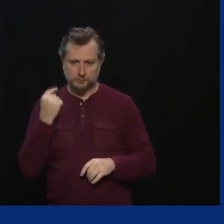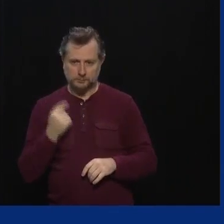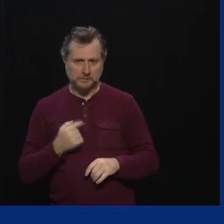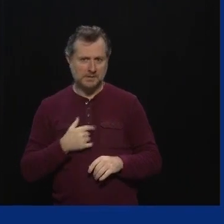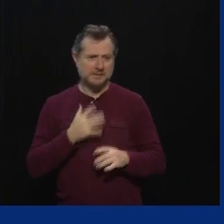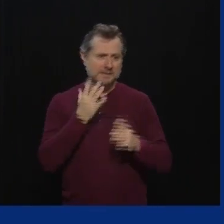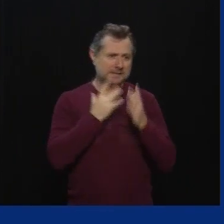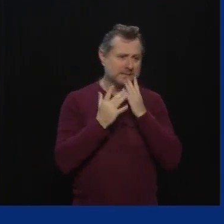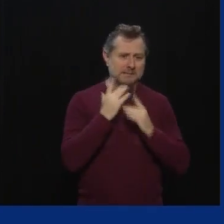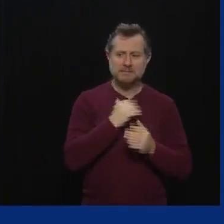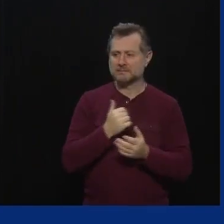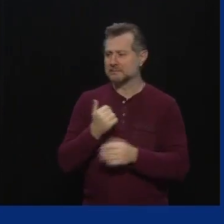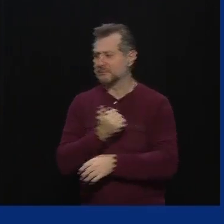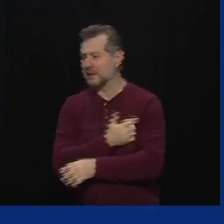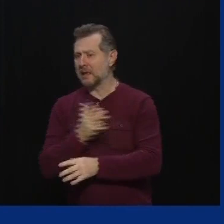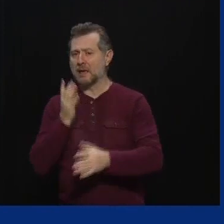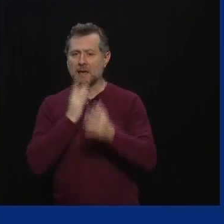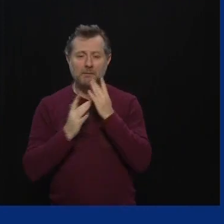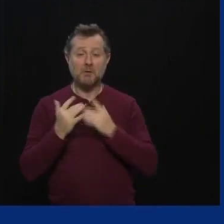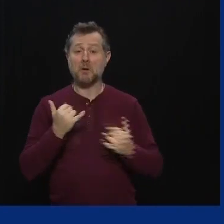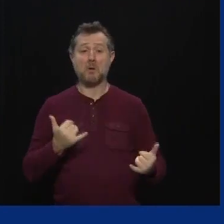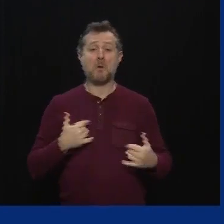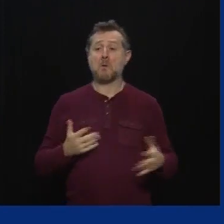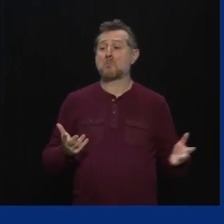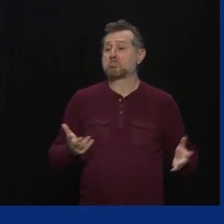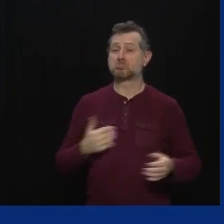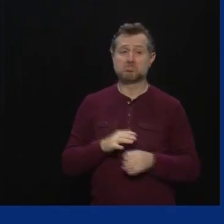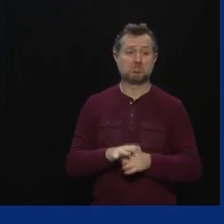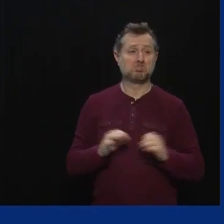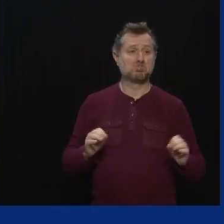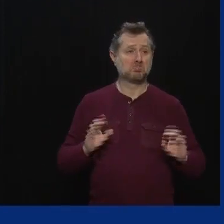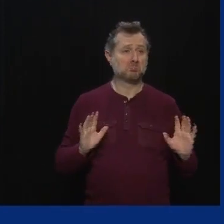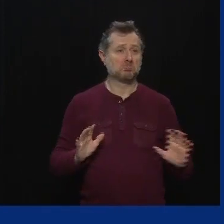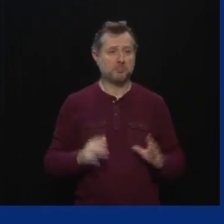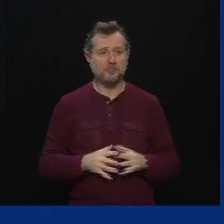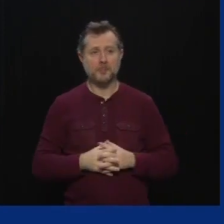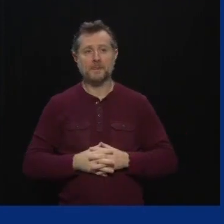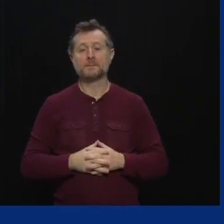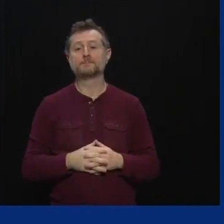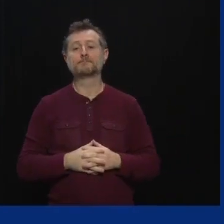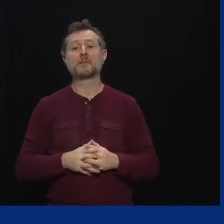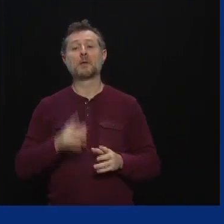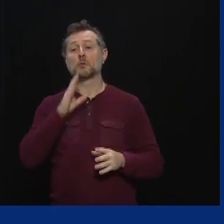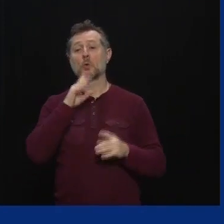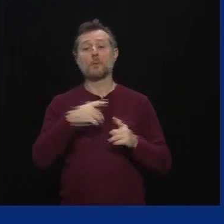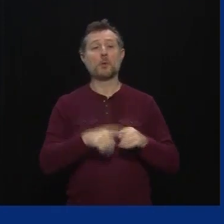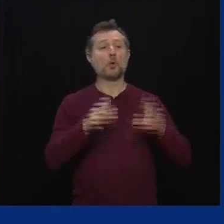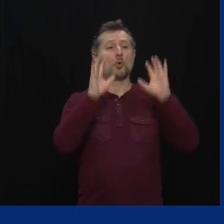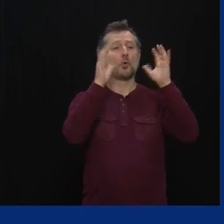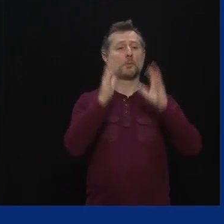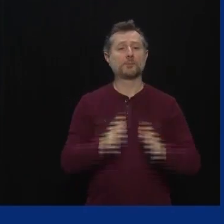anymore. We talked about the groups that are eligible. I've given you this before, but if you can reinforce that, that's very helpful to